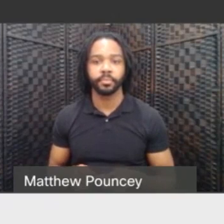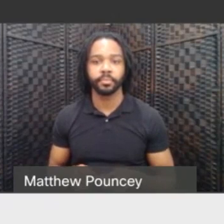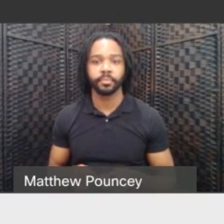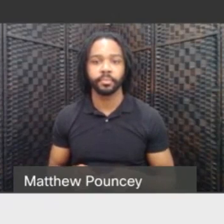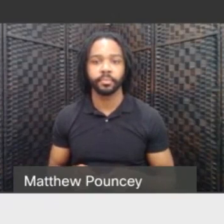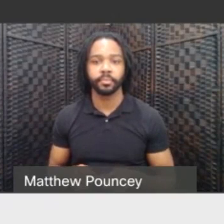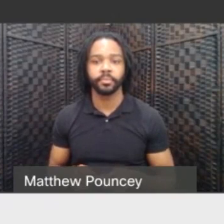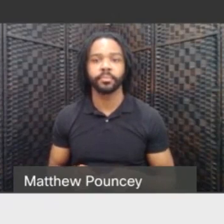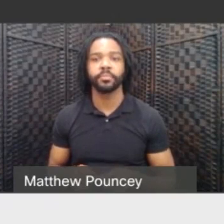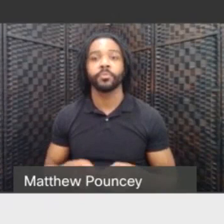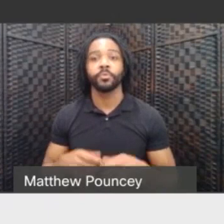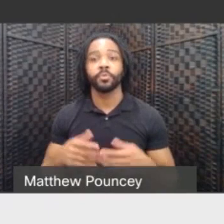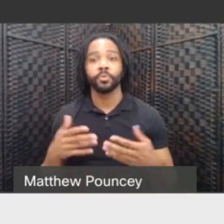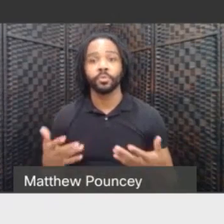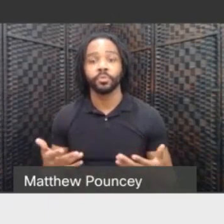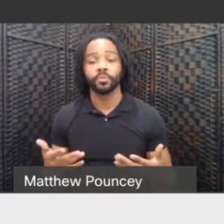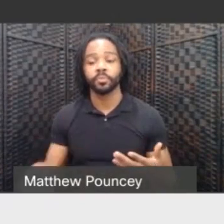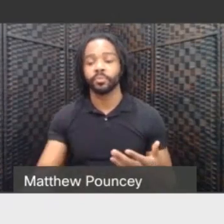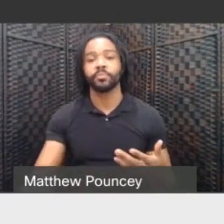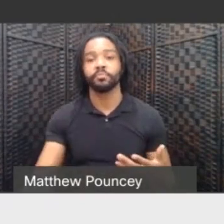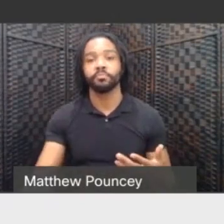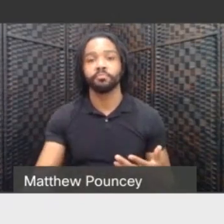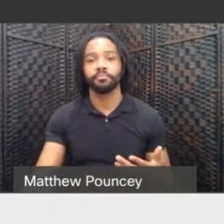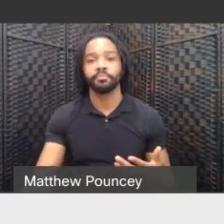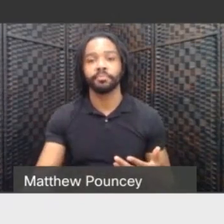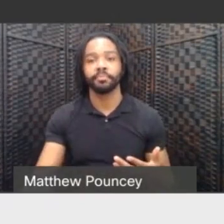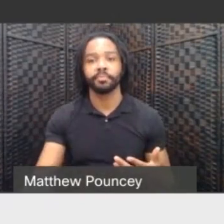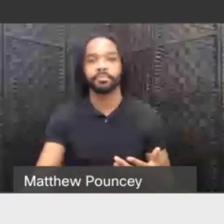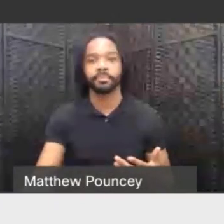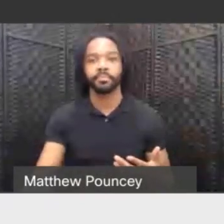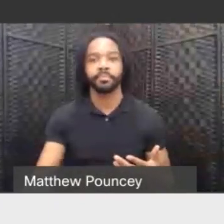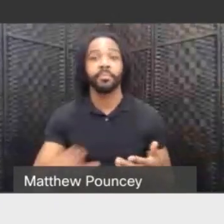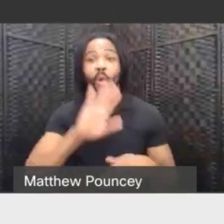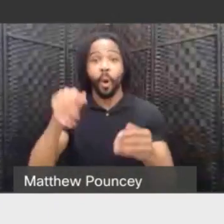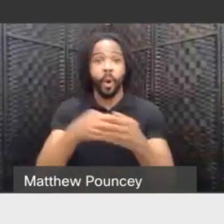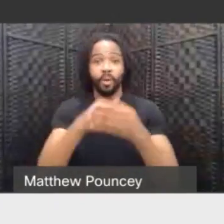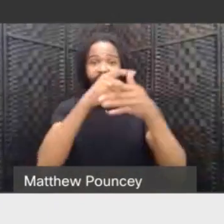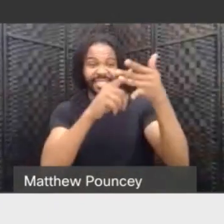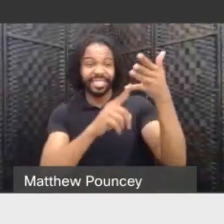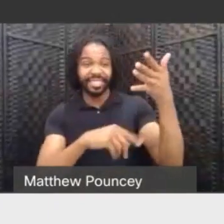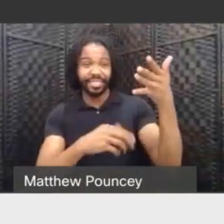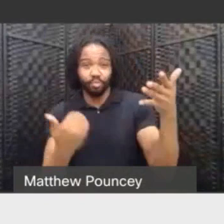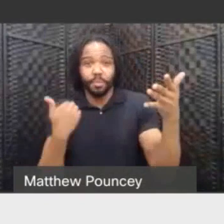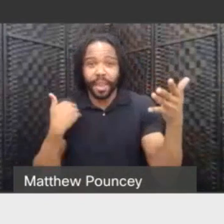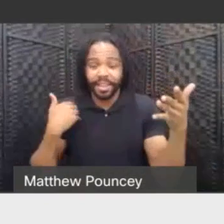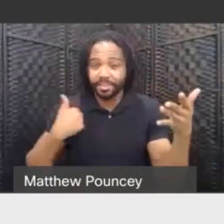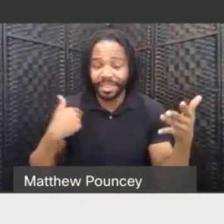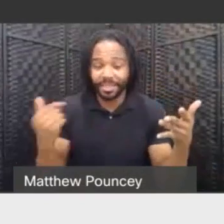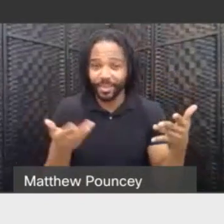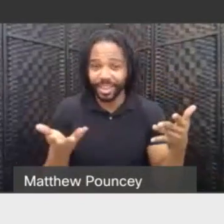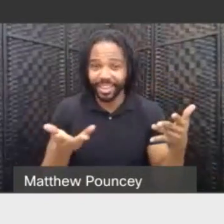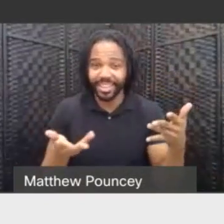So what all of these things remind me of is that we,